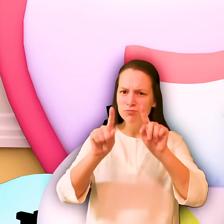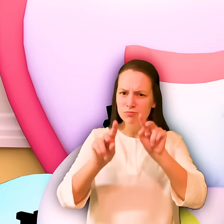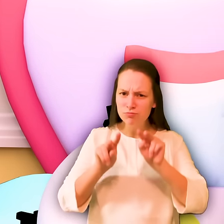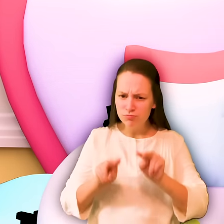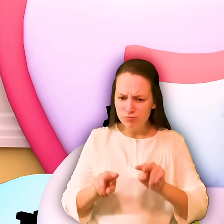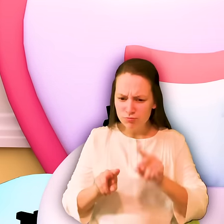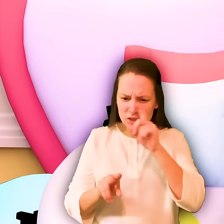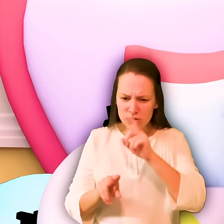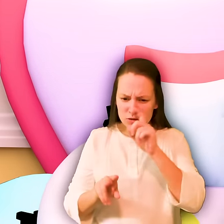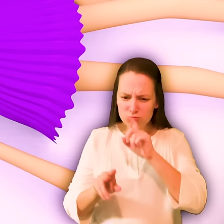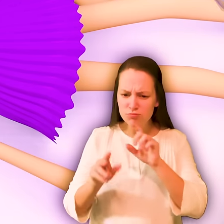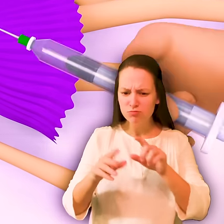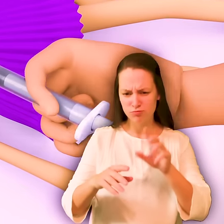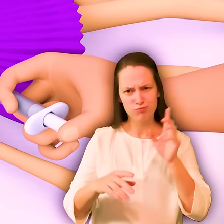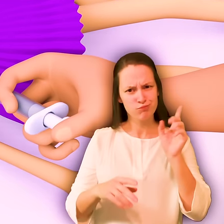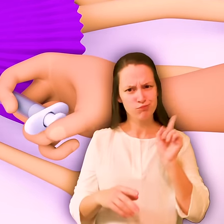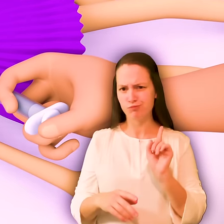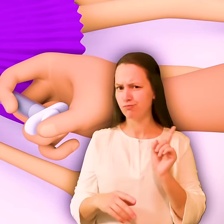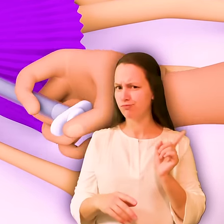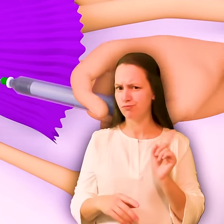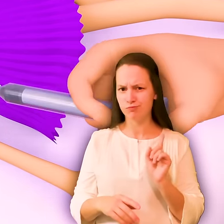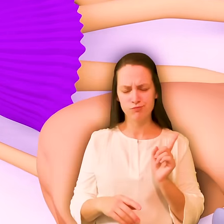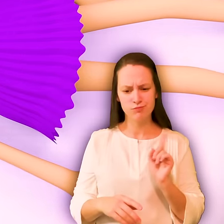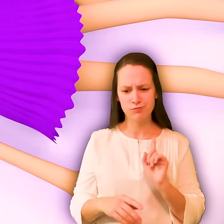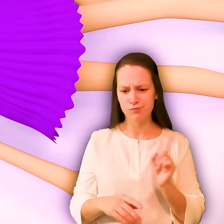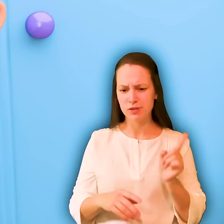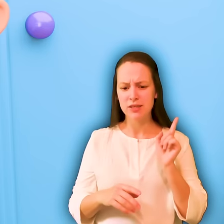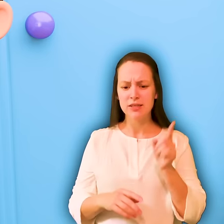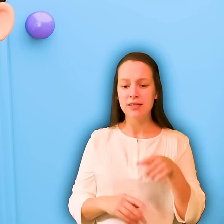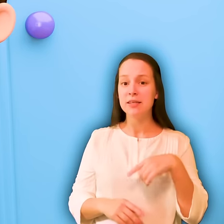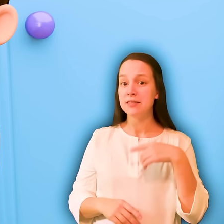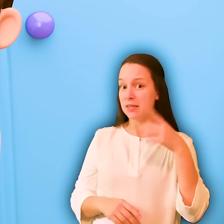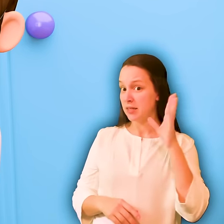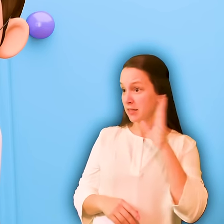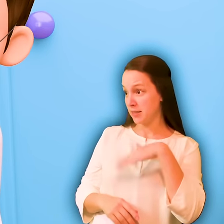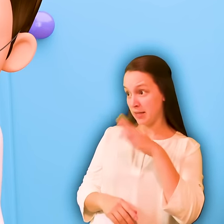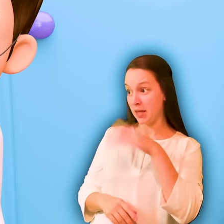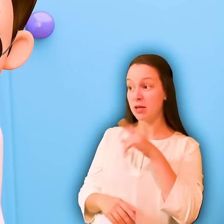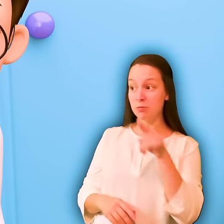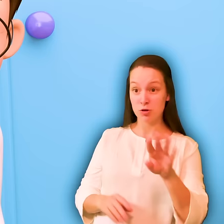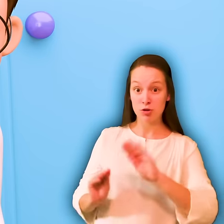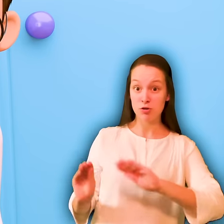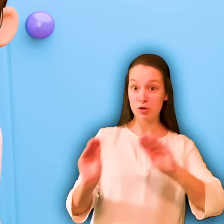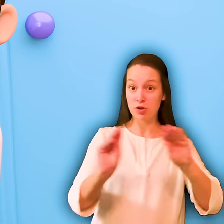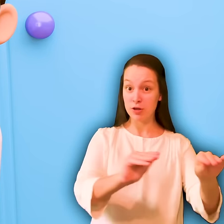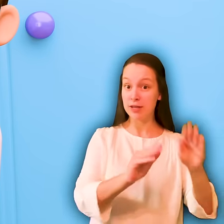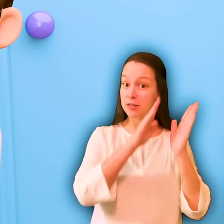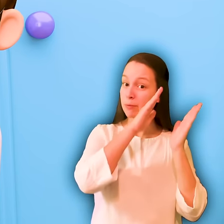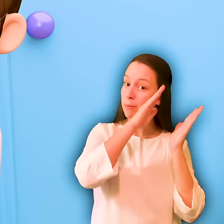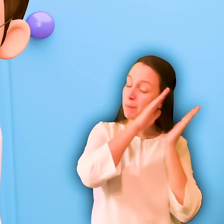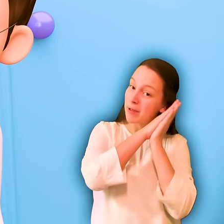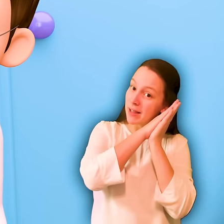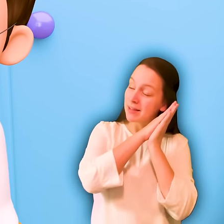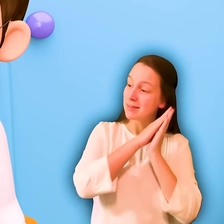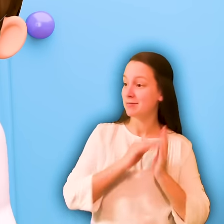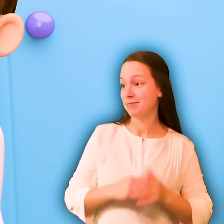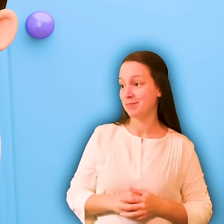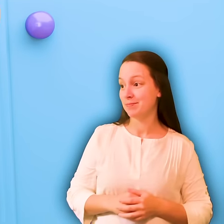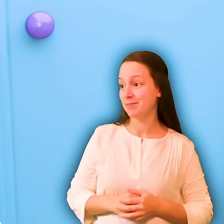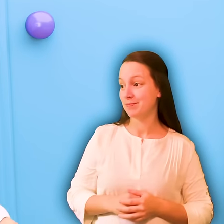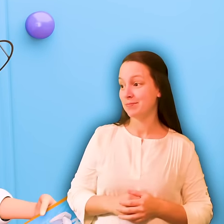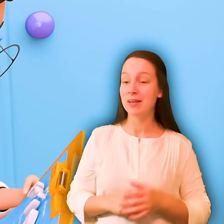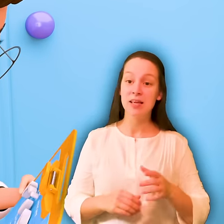he looked at the dolly and he shook his head and he said miss polly put her straight to